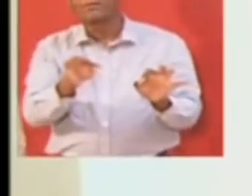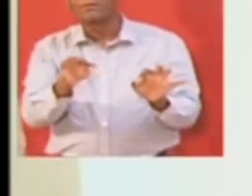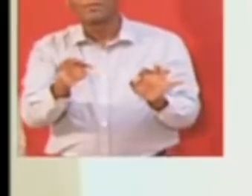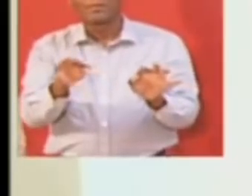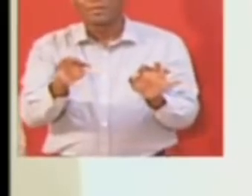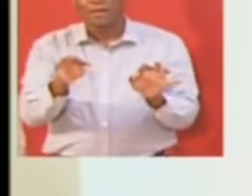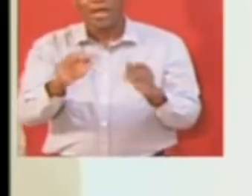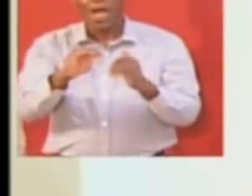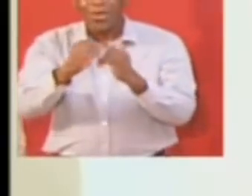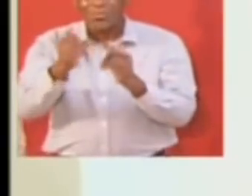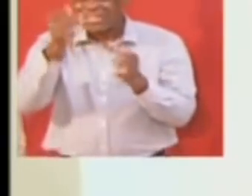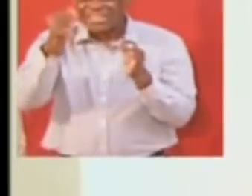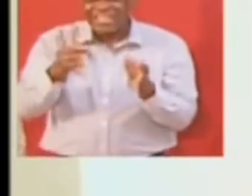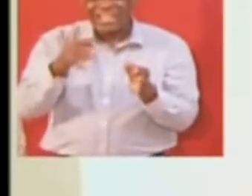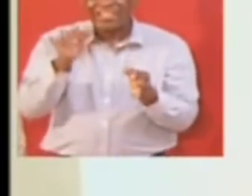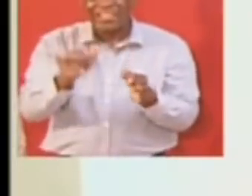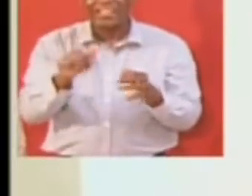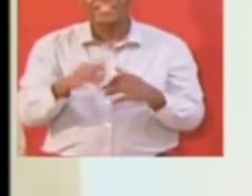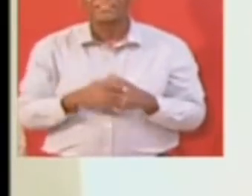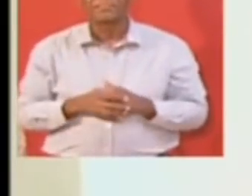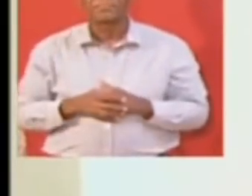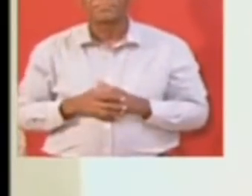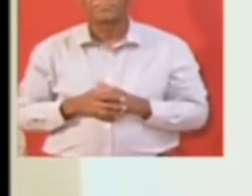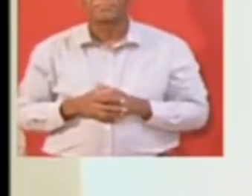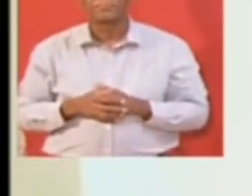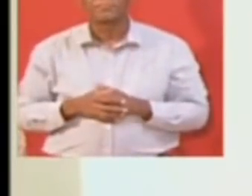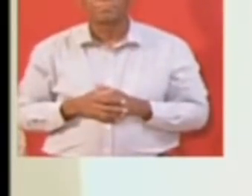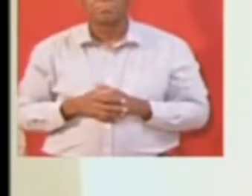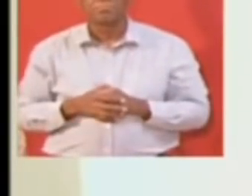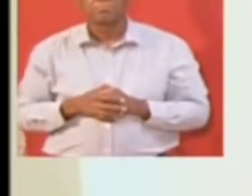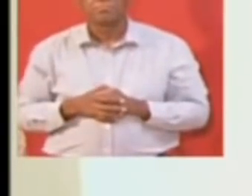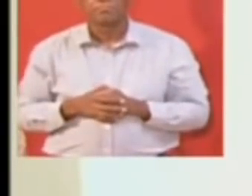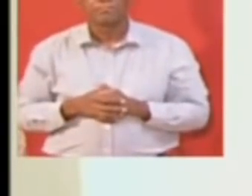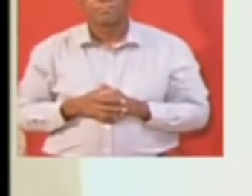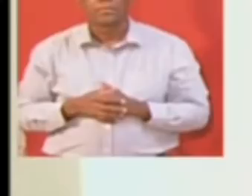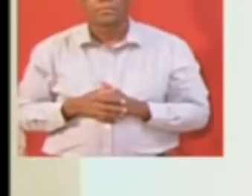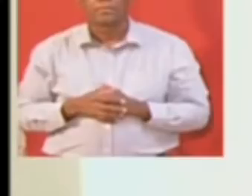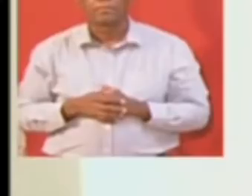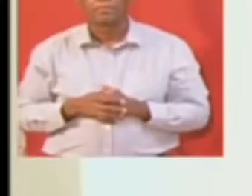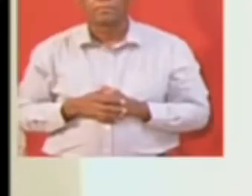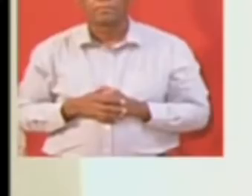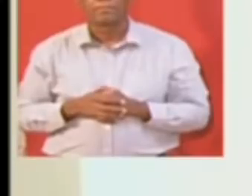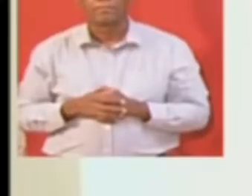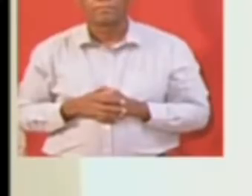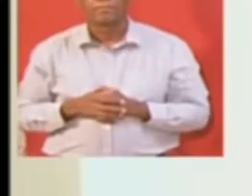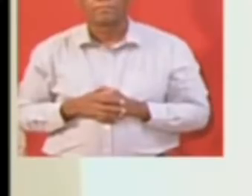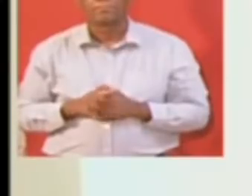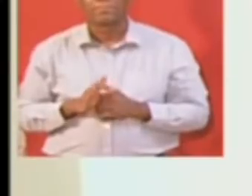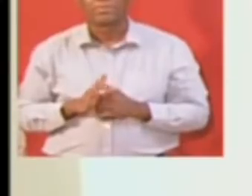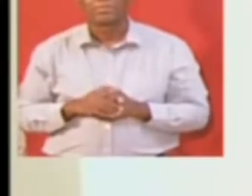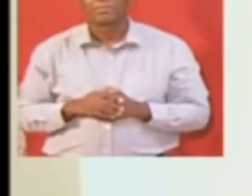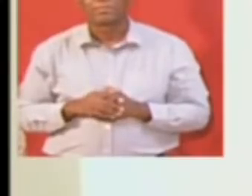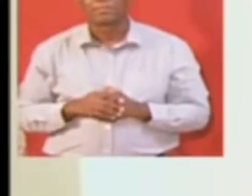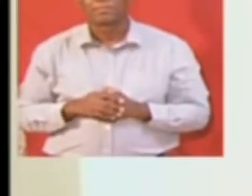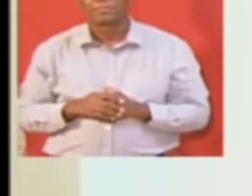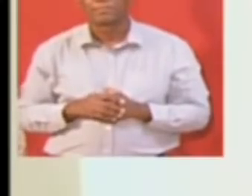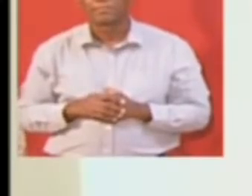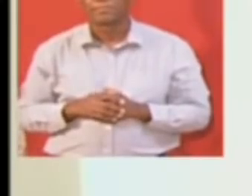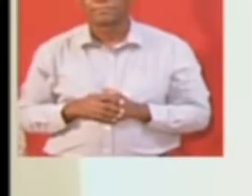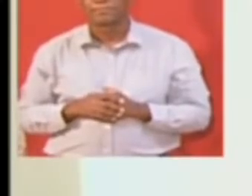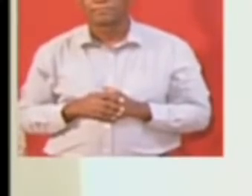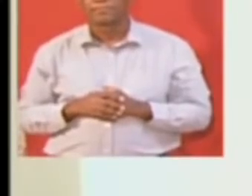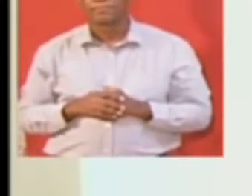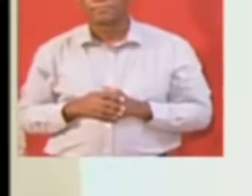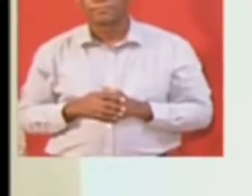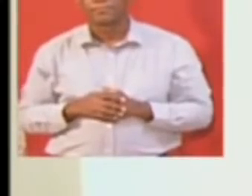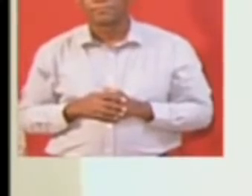how do you determine that they are virus-free? What sort of testing regime? What sort of certification you would require? And is it